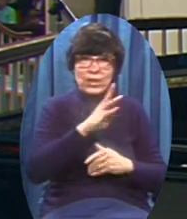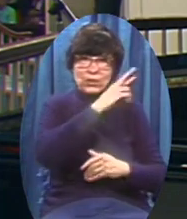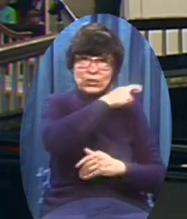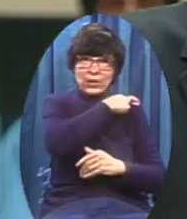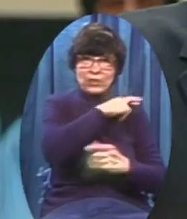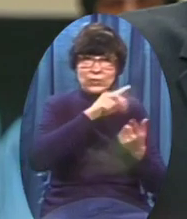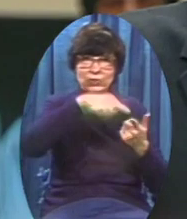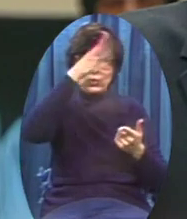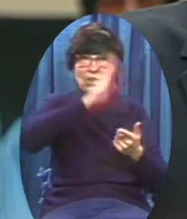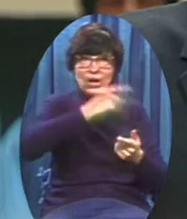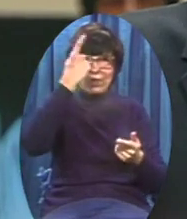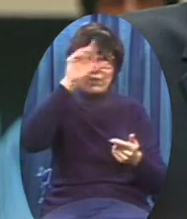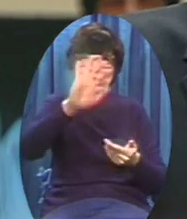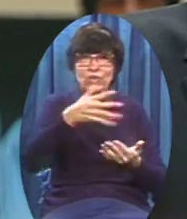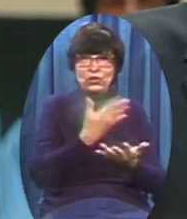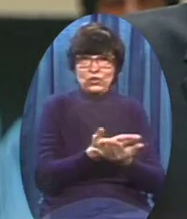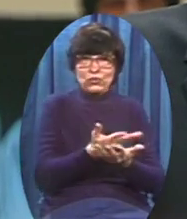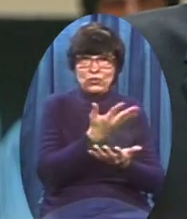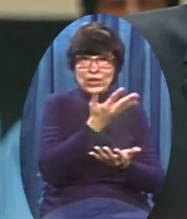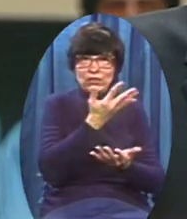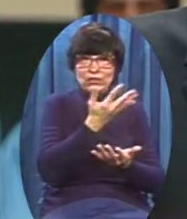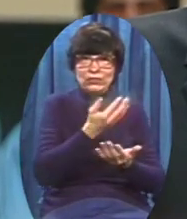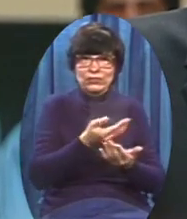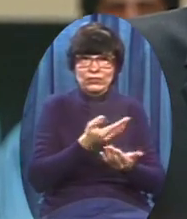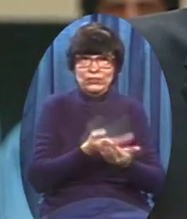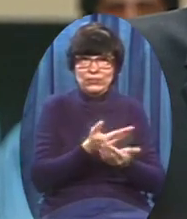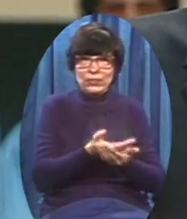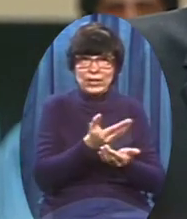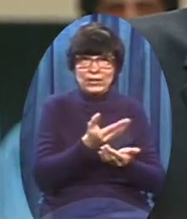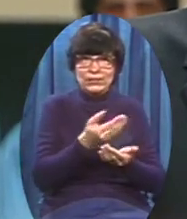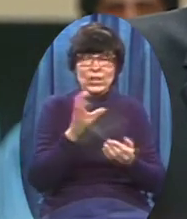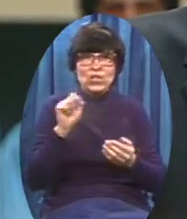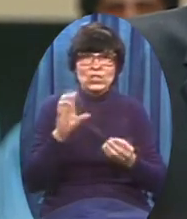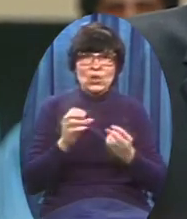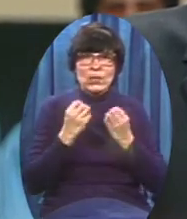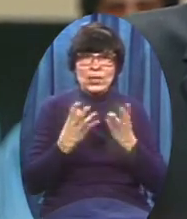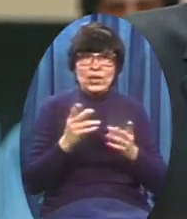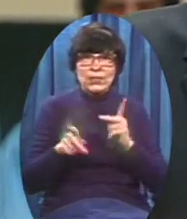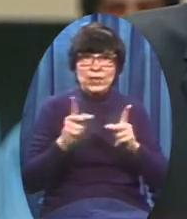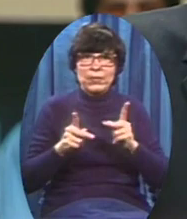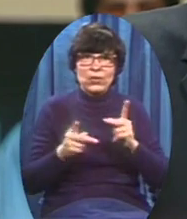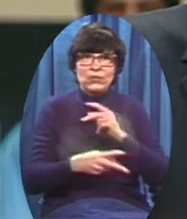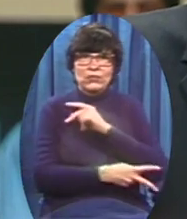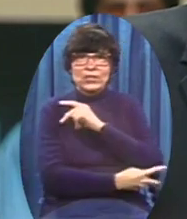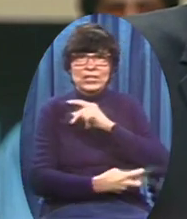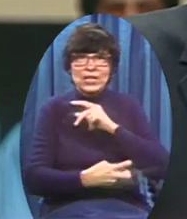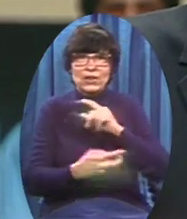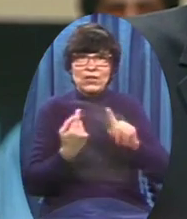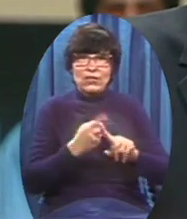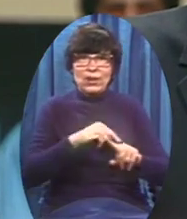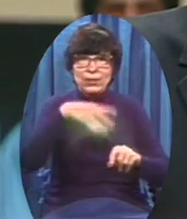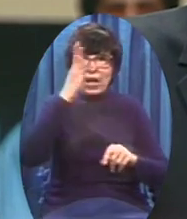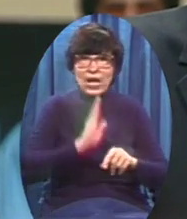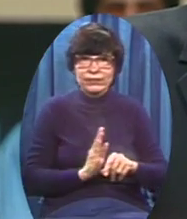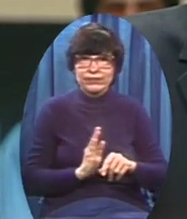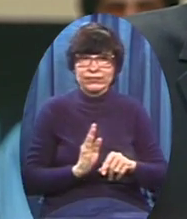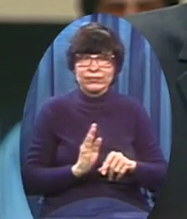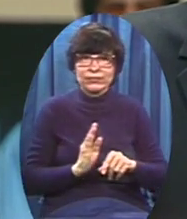treasure. Oh, so many people today have robbed God. They're stealing God's